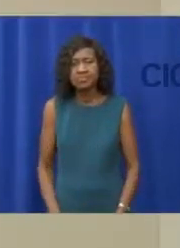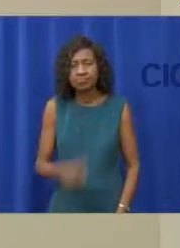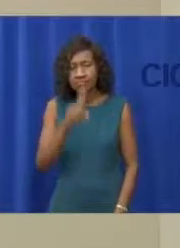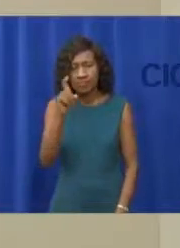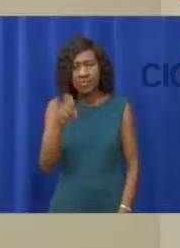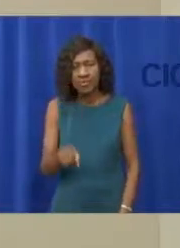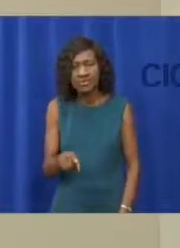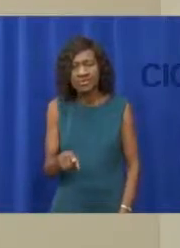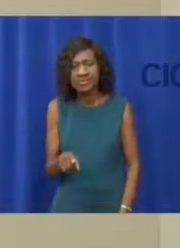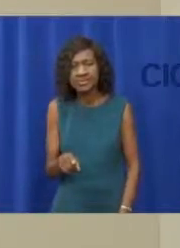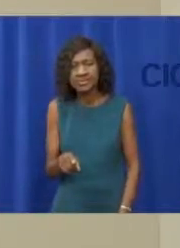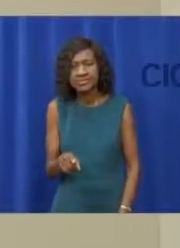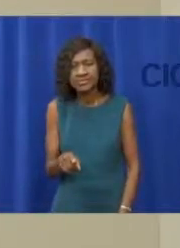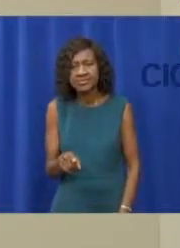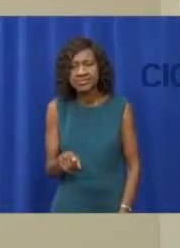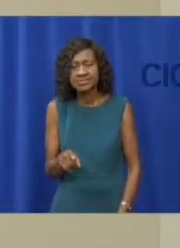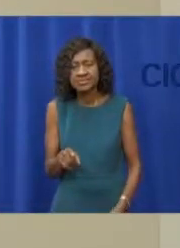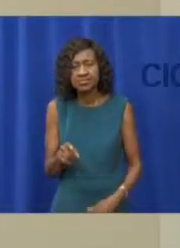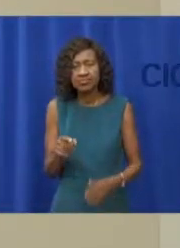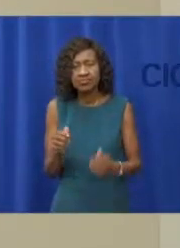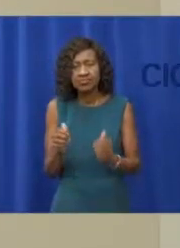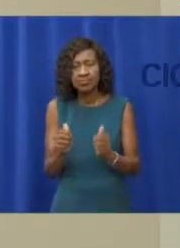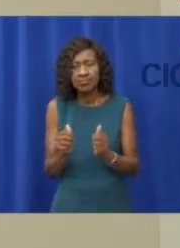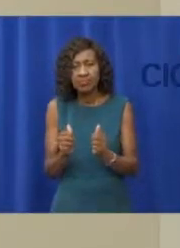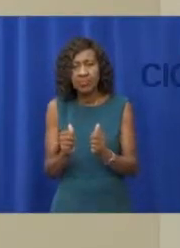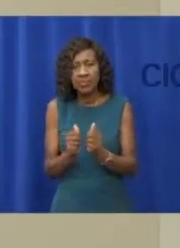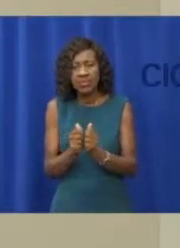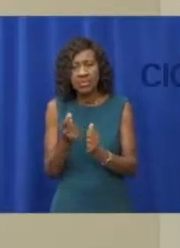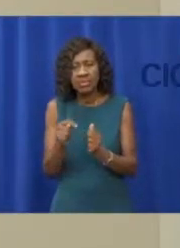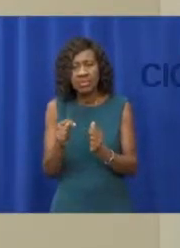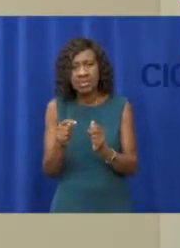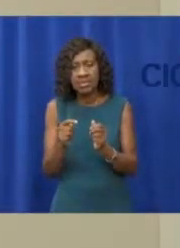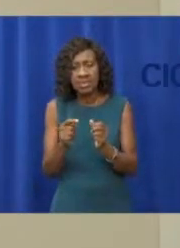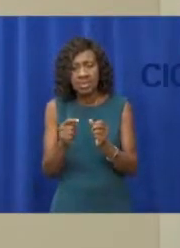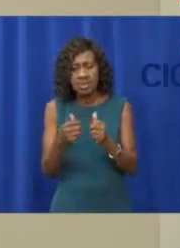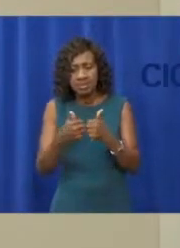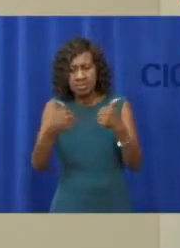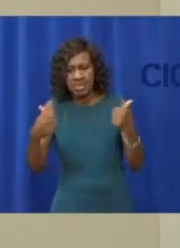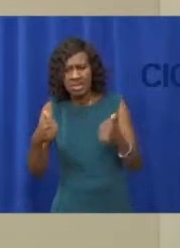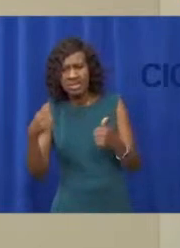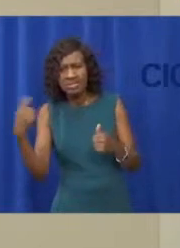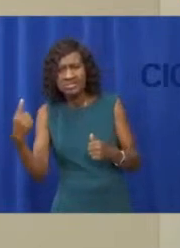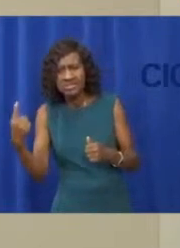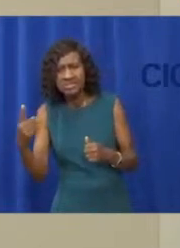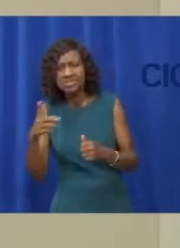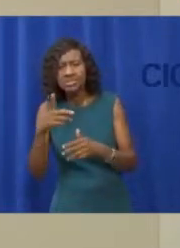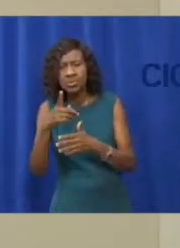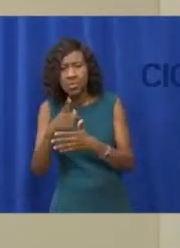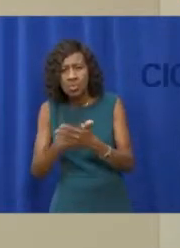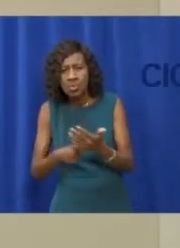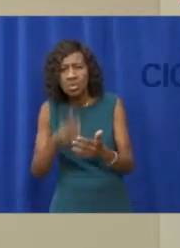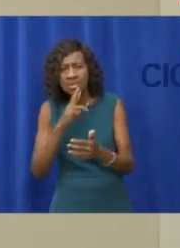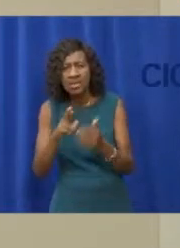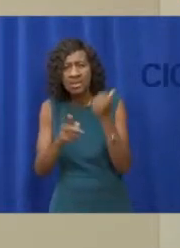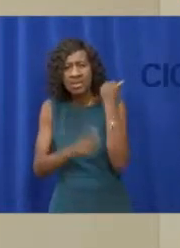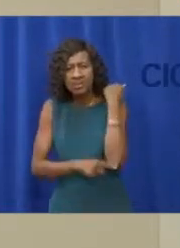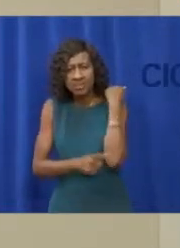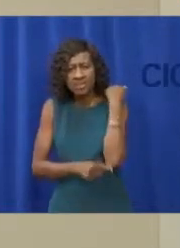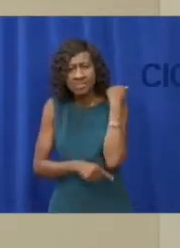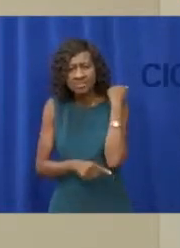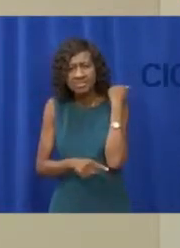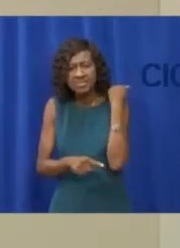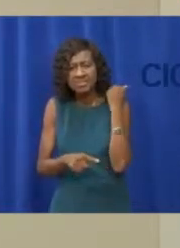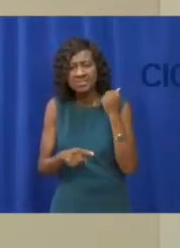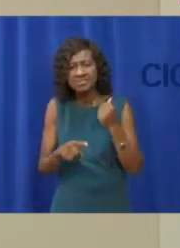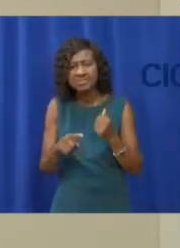with specific reference to the quarantine, the isolation protocols, what are the penalties under the suppression and control?